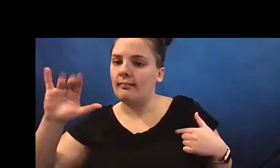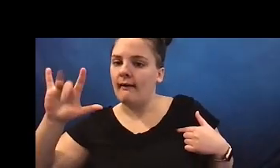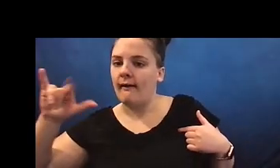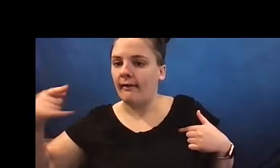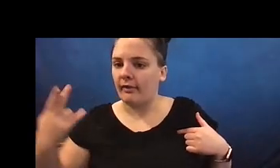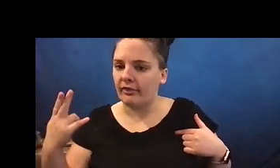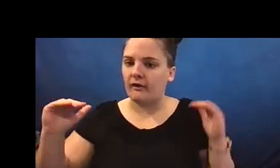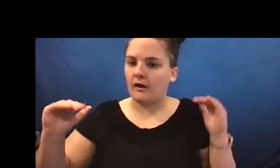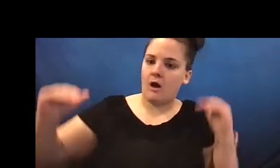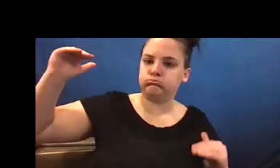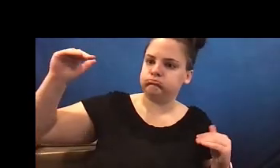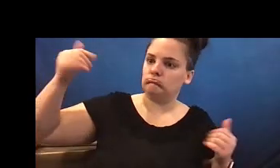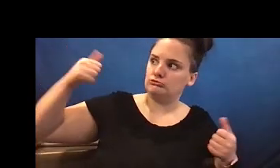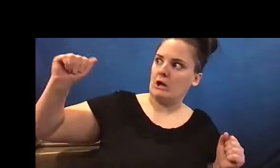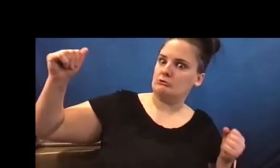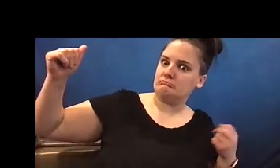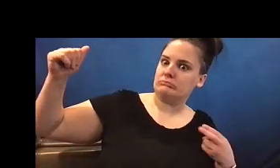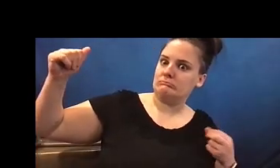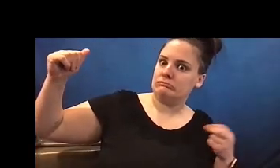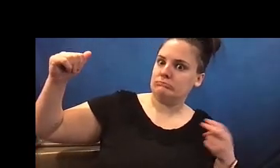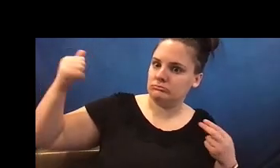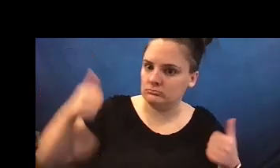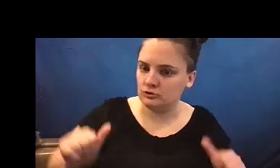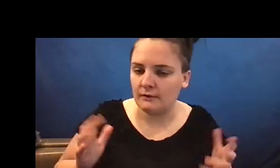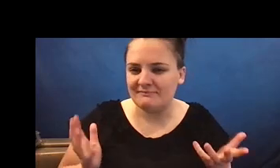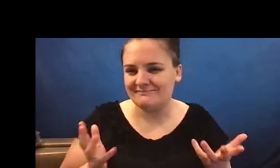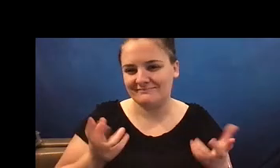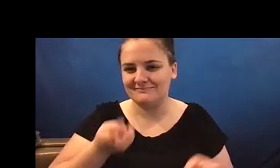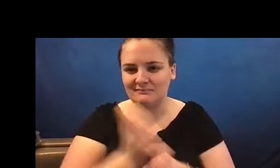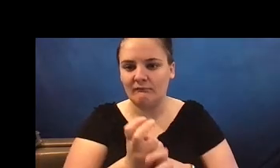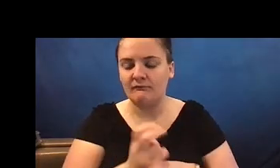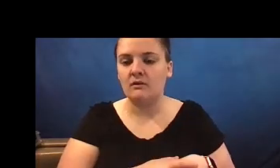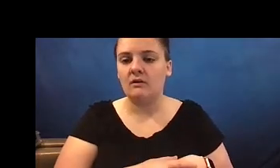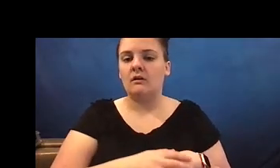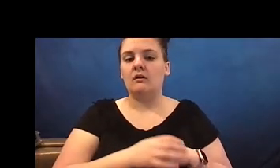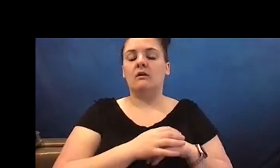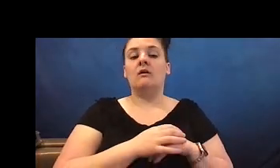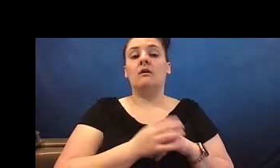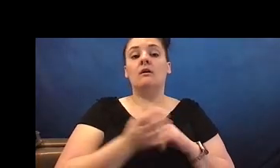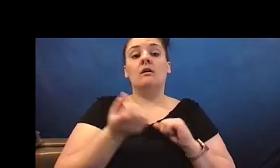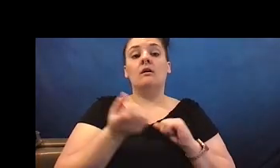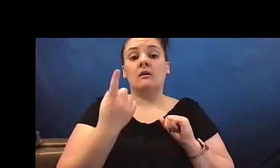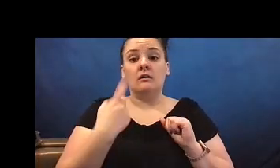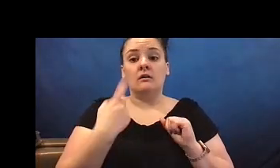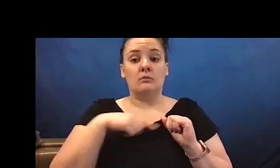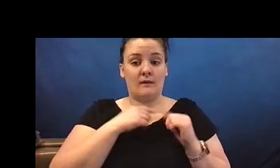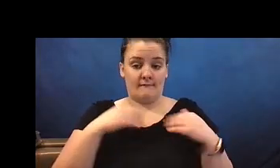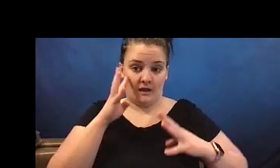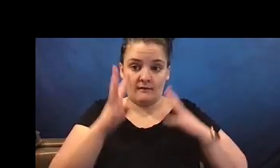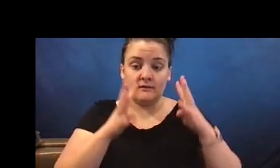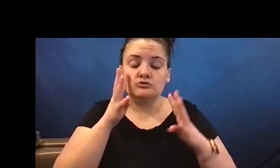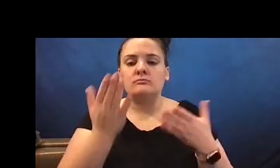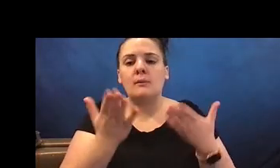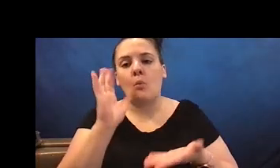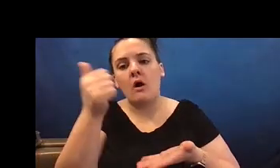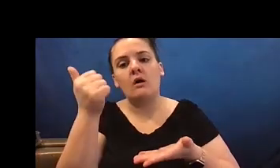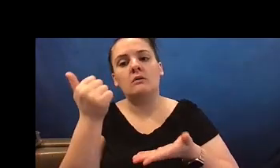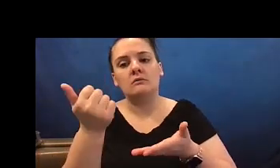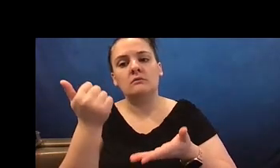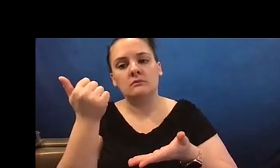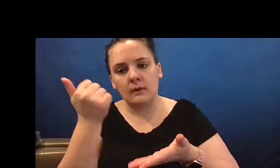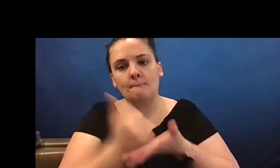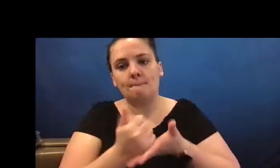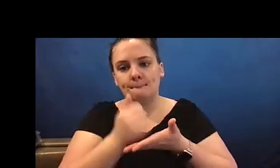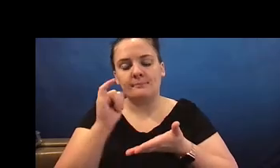I think, as all of your state folks know, an Office of E-Health Innovation that perhaps could be that tool that